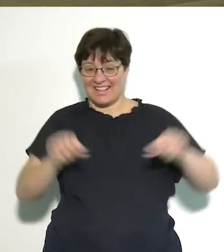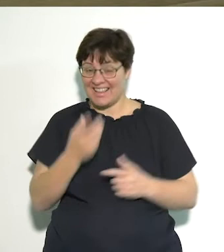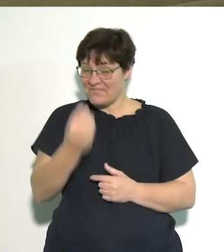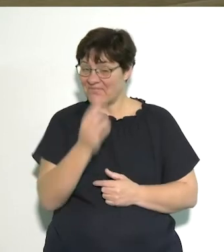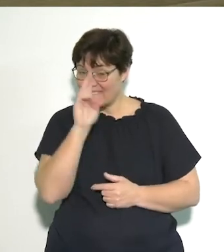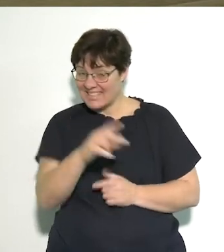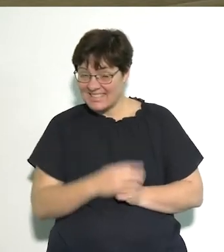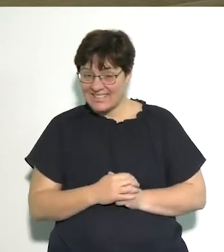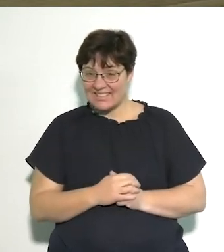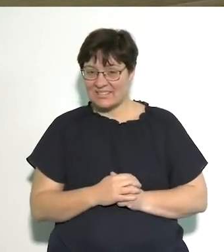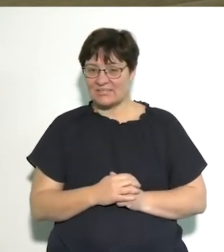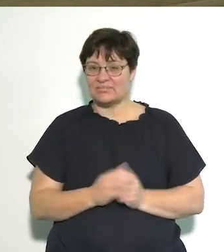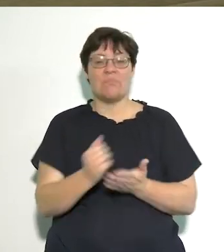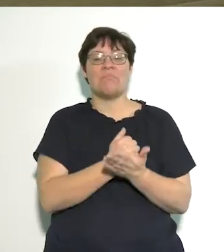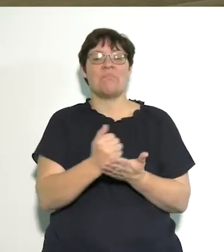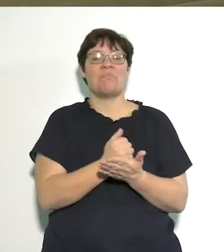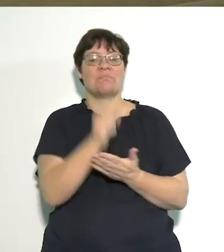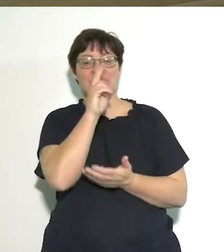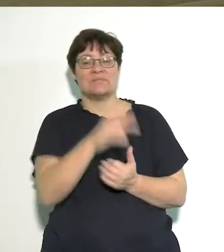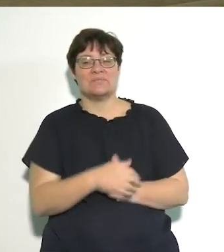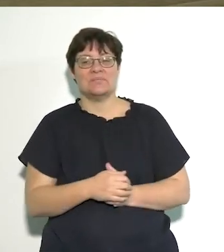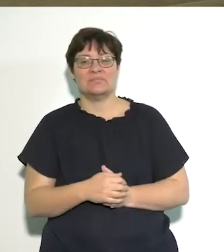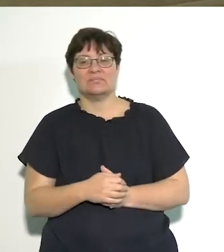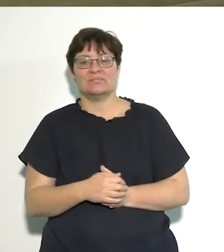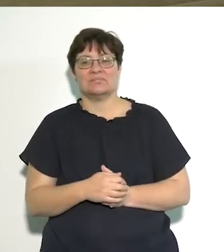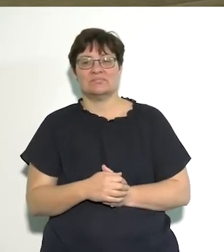a rectangle. So I'm going to quickly glue it down.